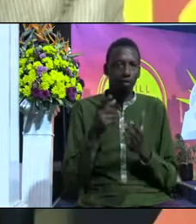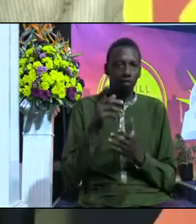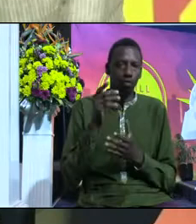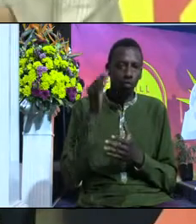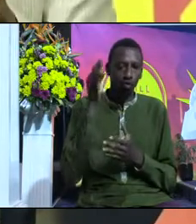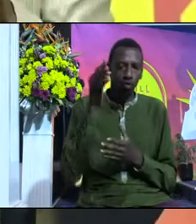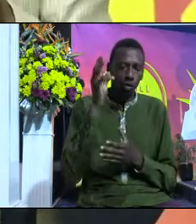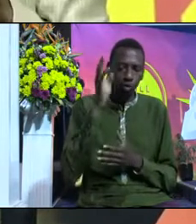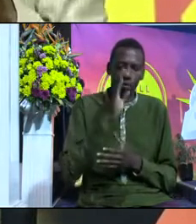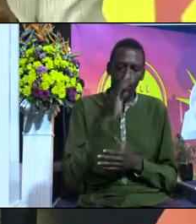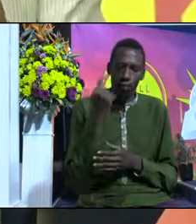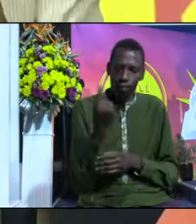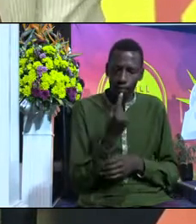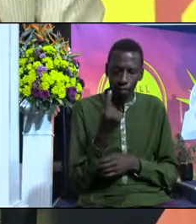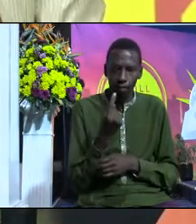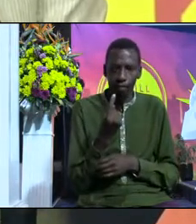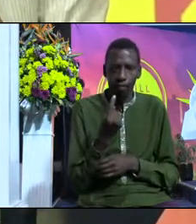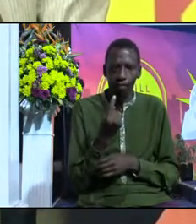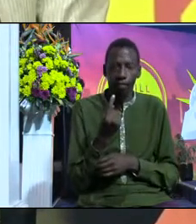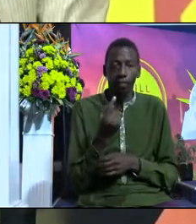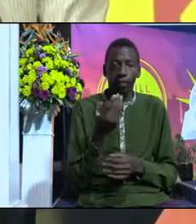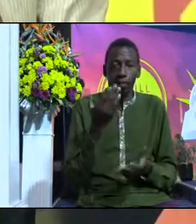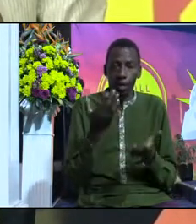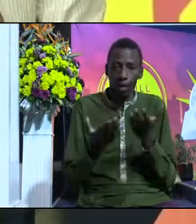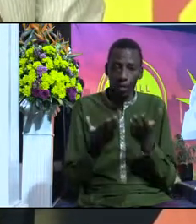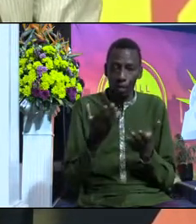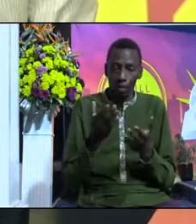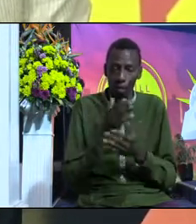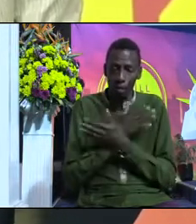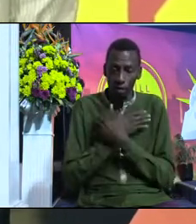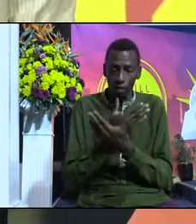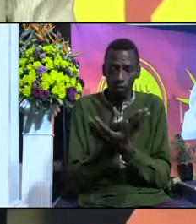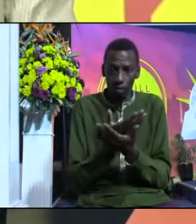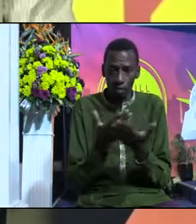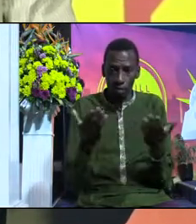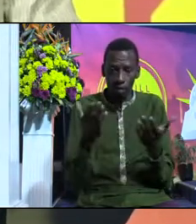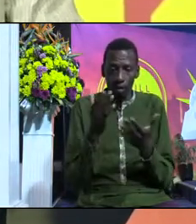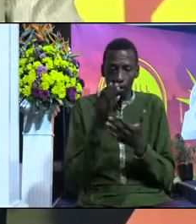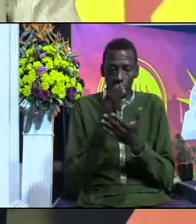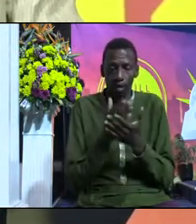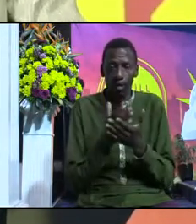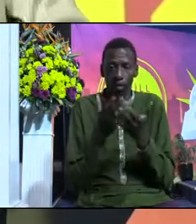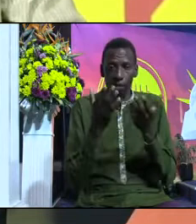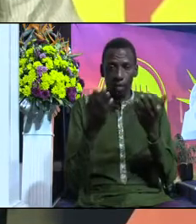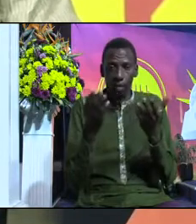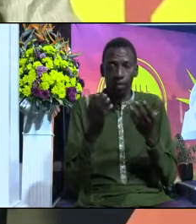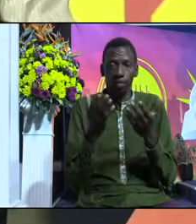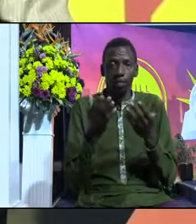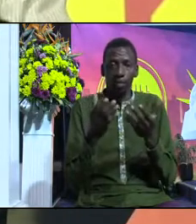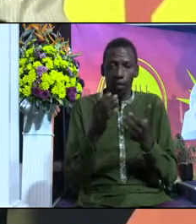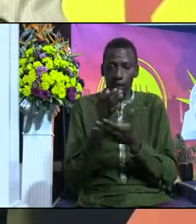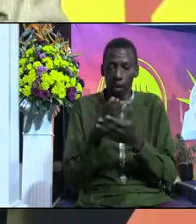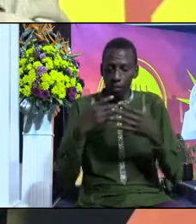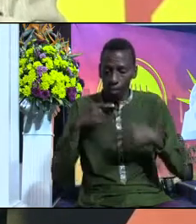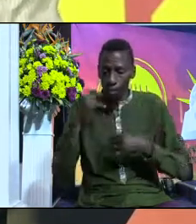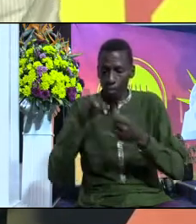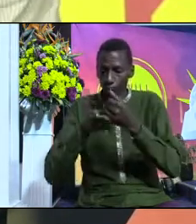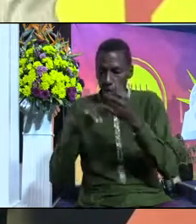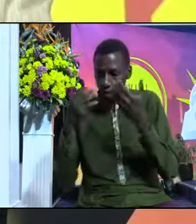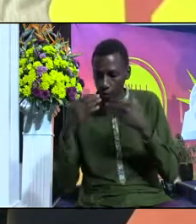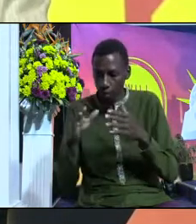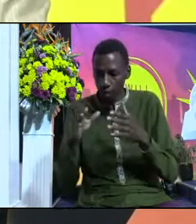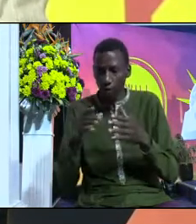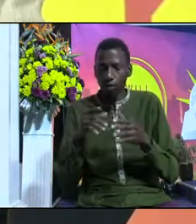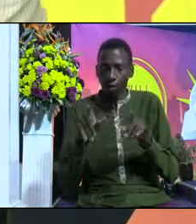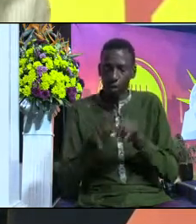alone, and some married folks, by the way, are also lonely. Hello? Still lonely. I